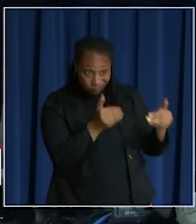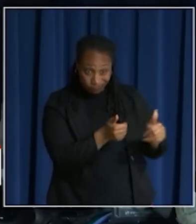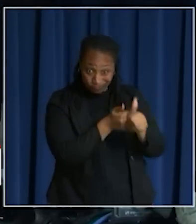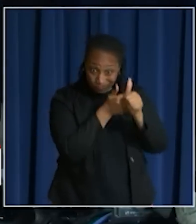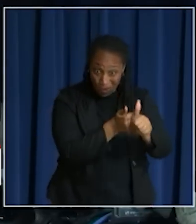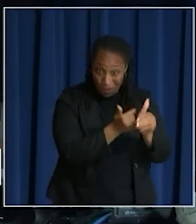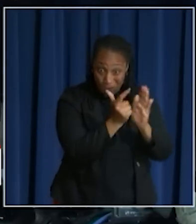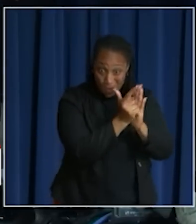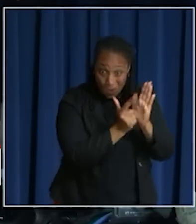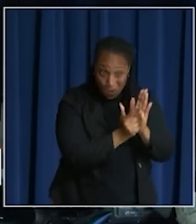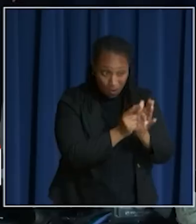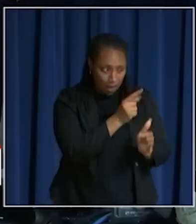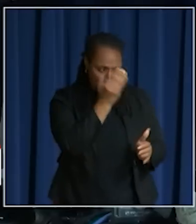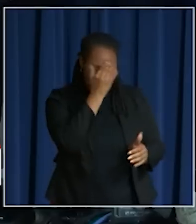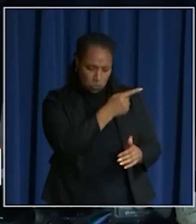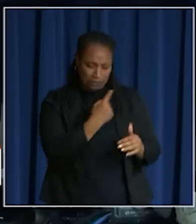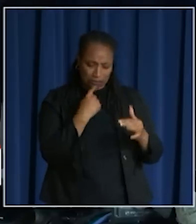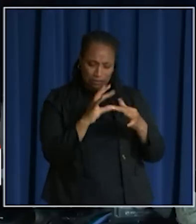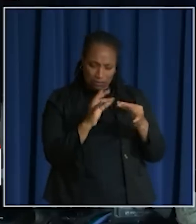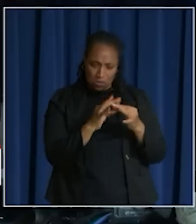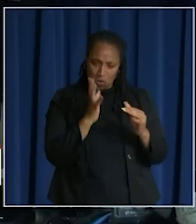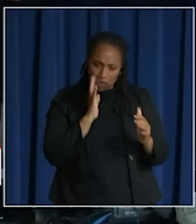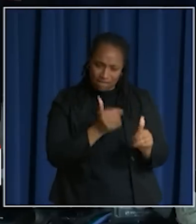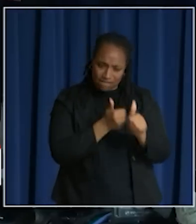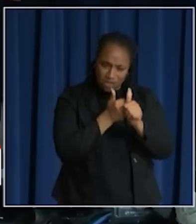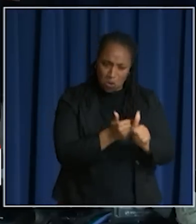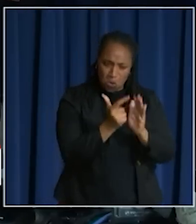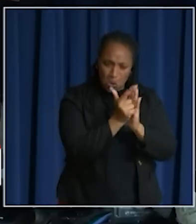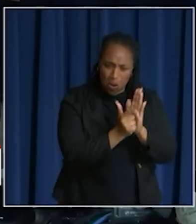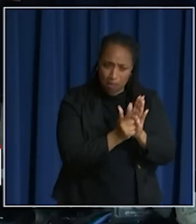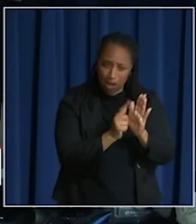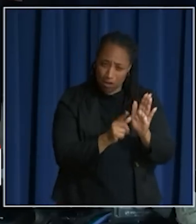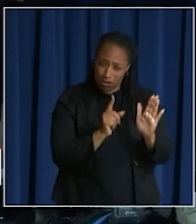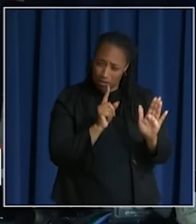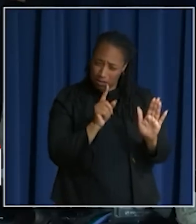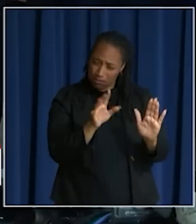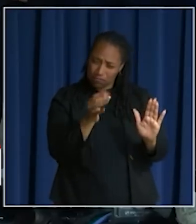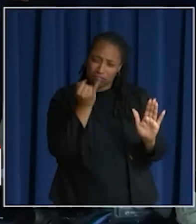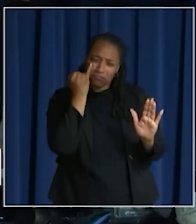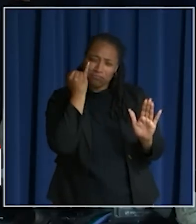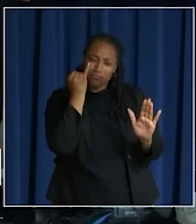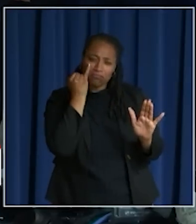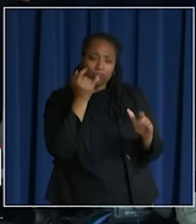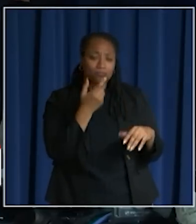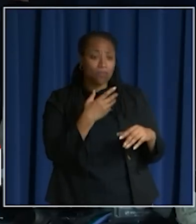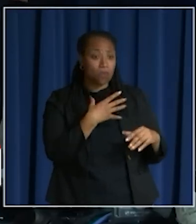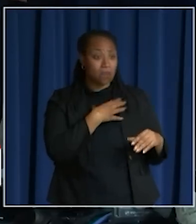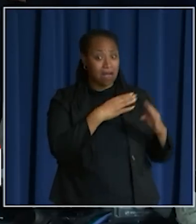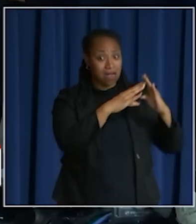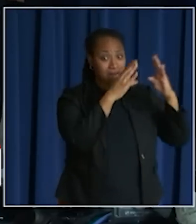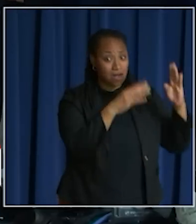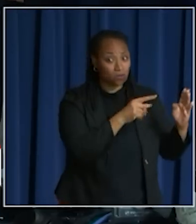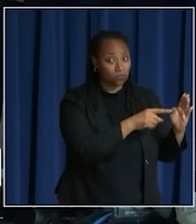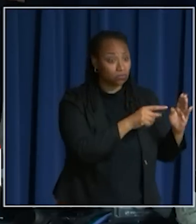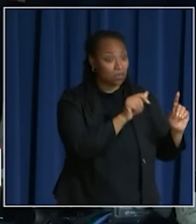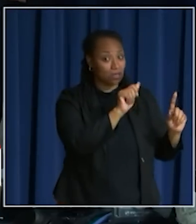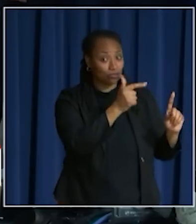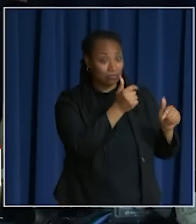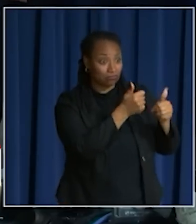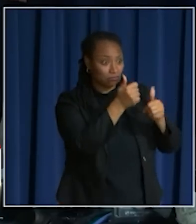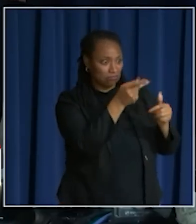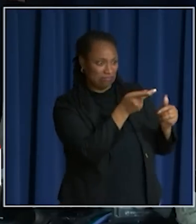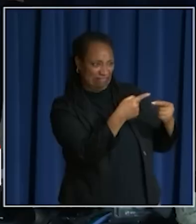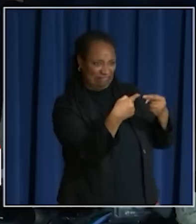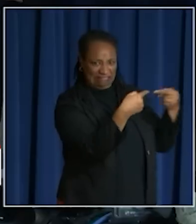be cooperative. What if you get a directive from the White House or the Attorney General that you just steadfastly don't